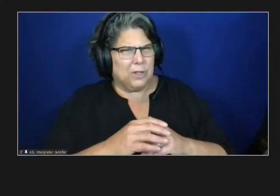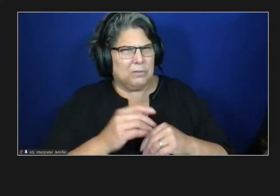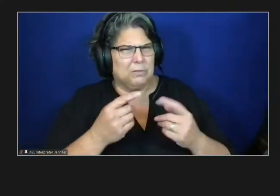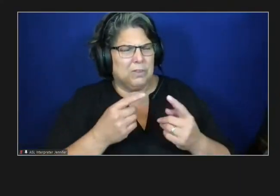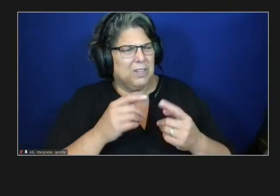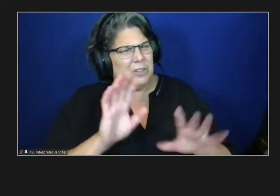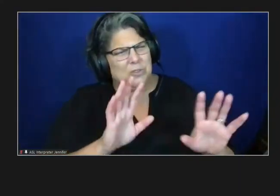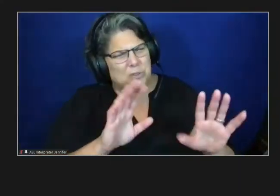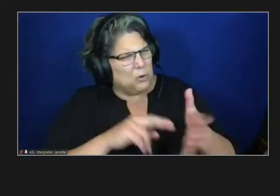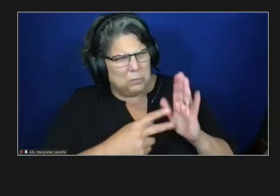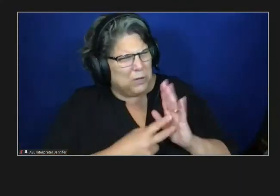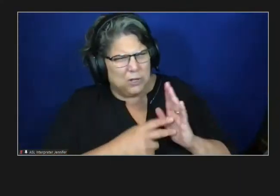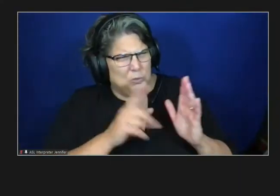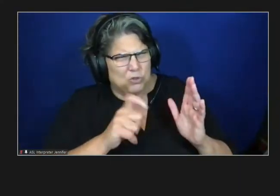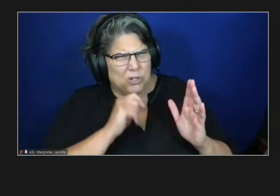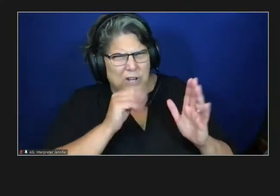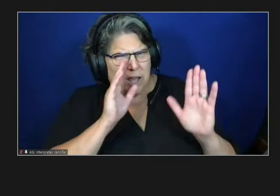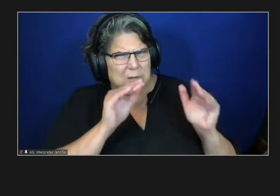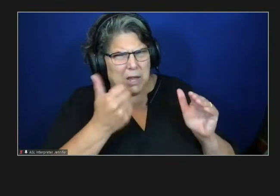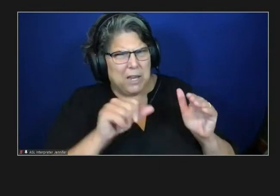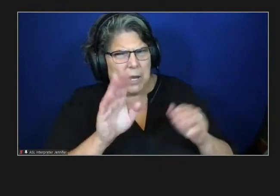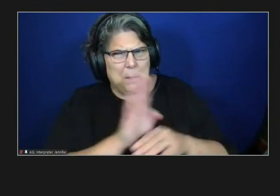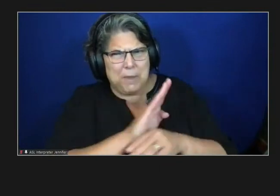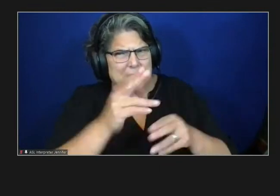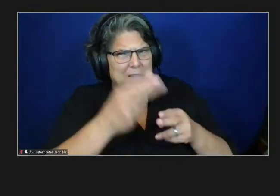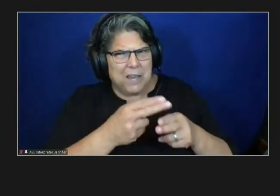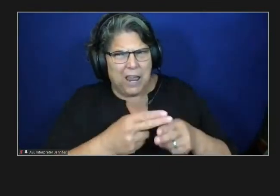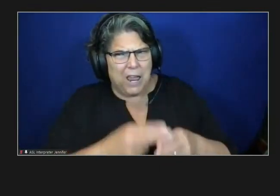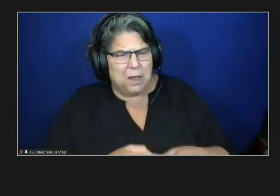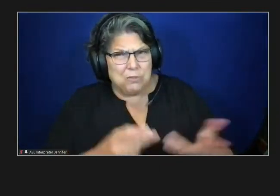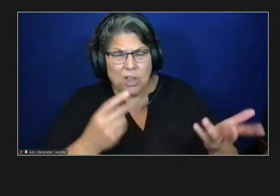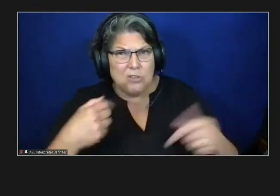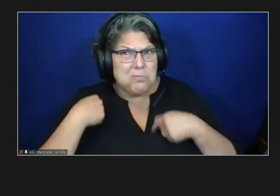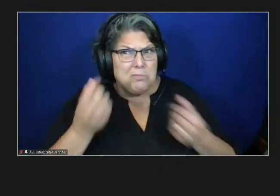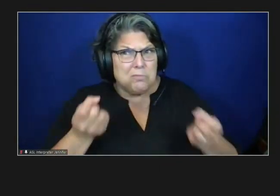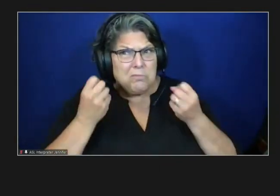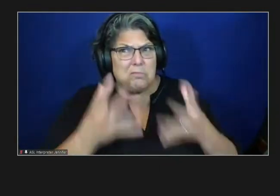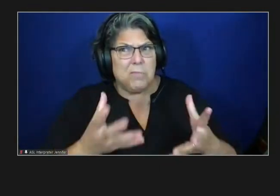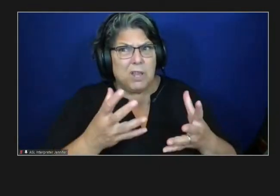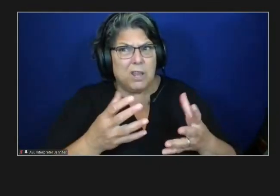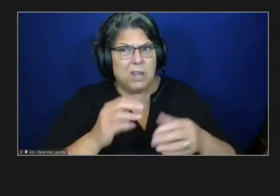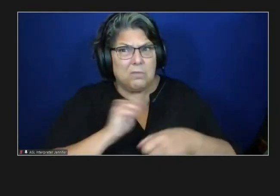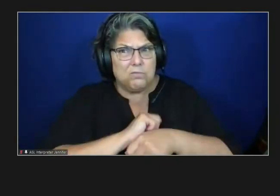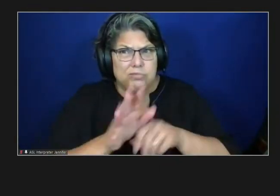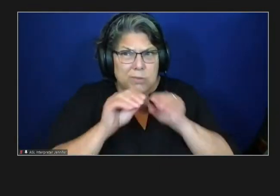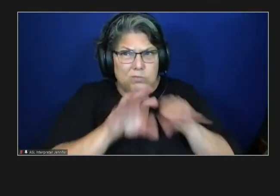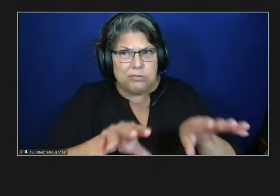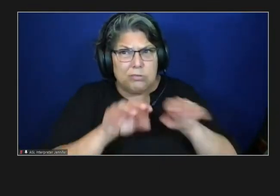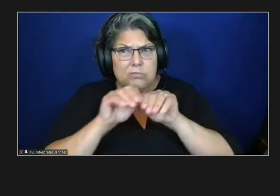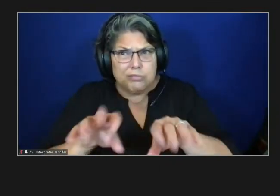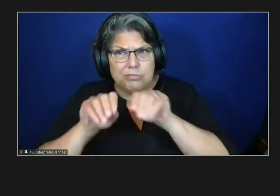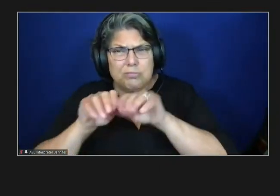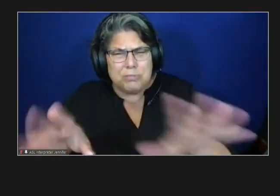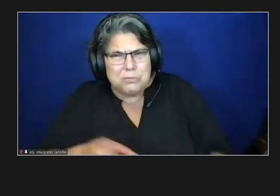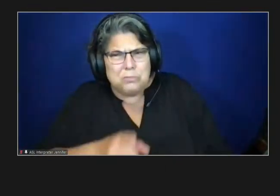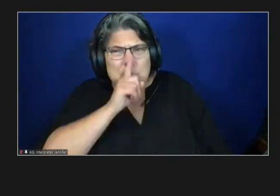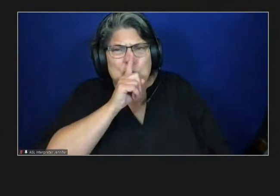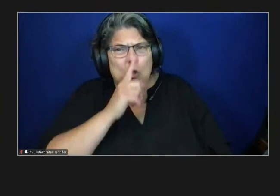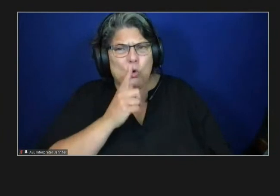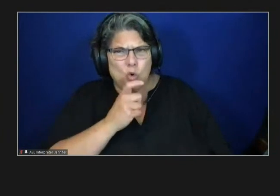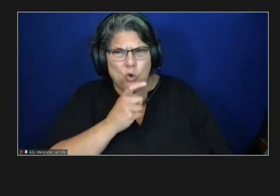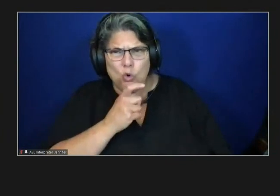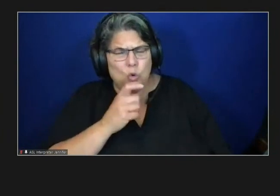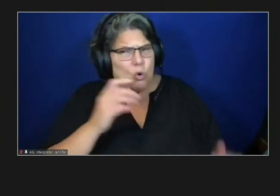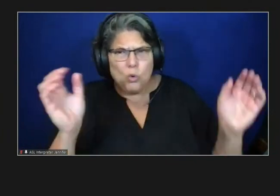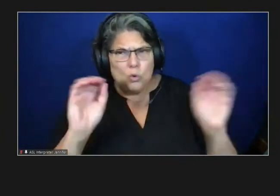not expect any business names for all the current outbreaks that you just listed. We haven't received any public notices in